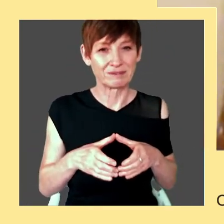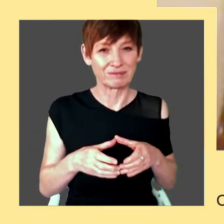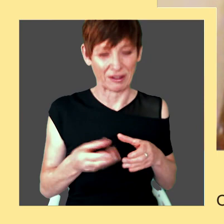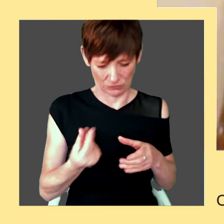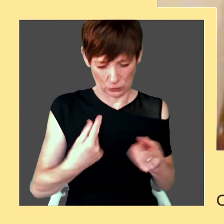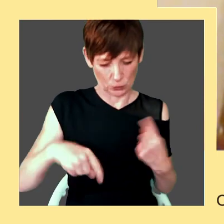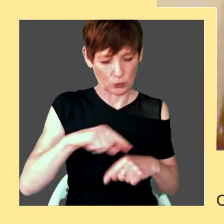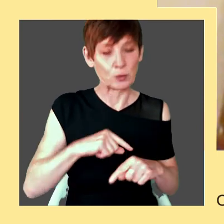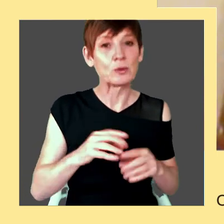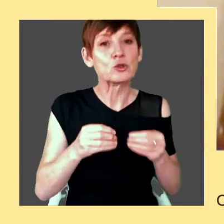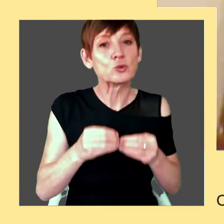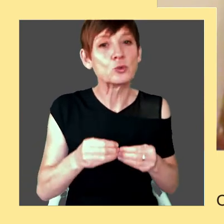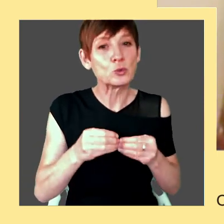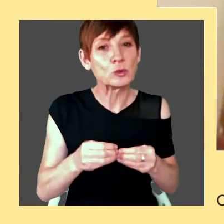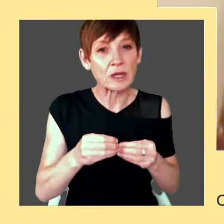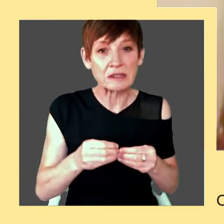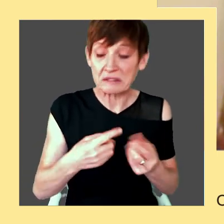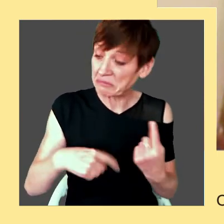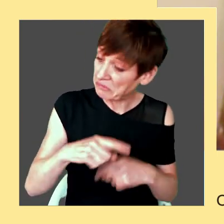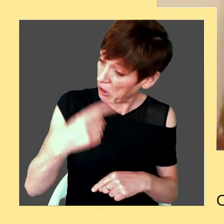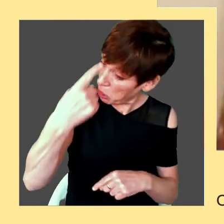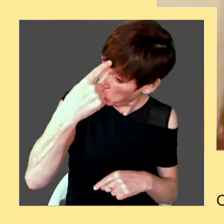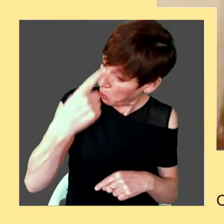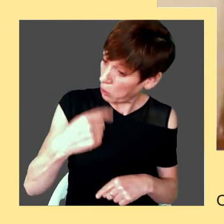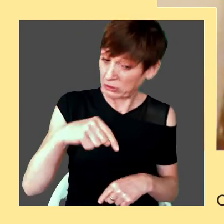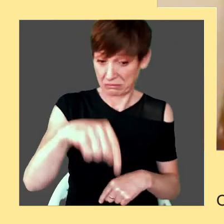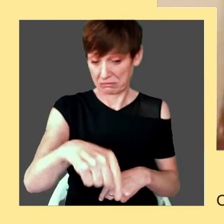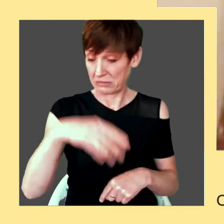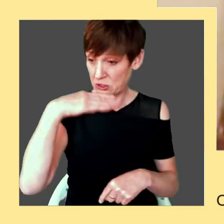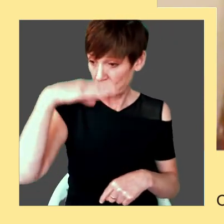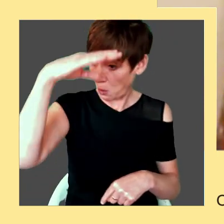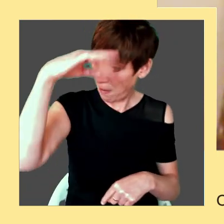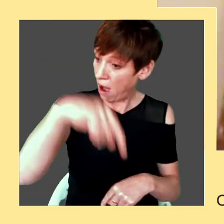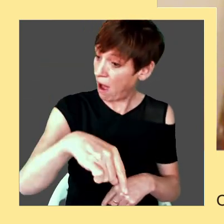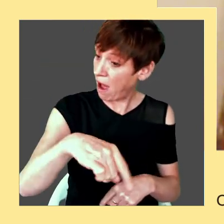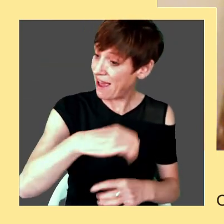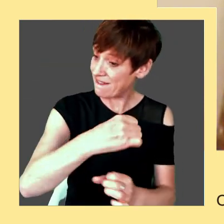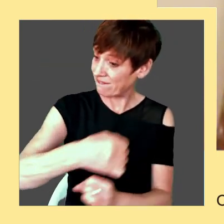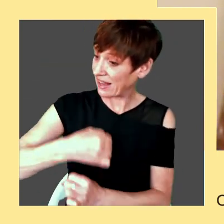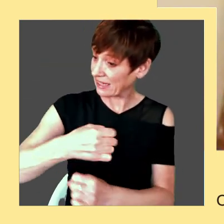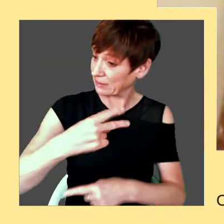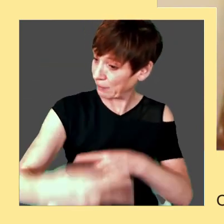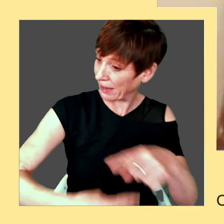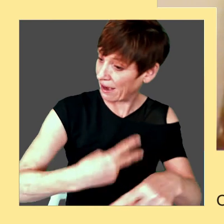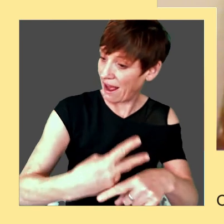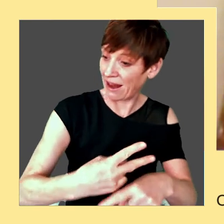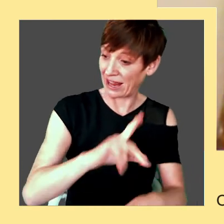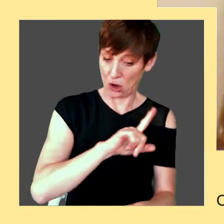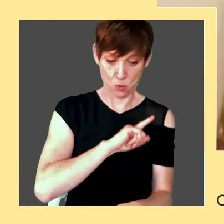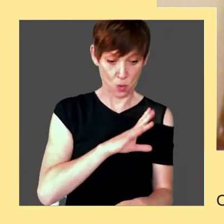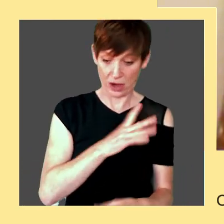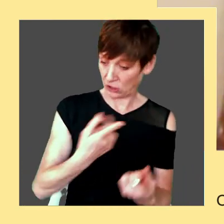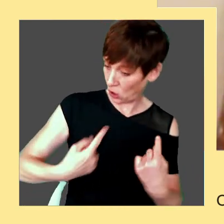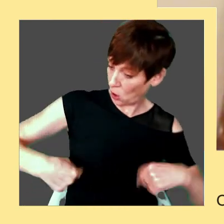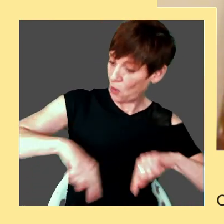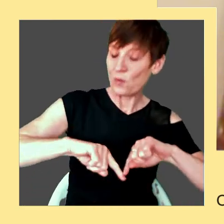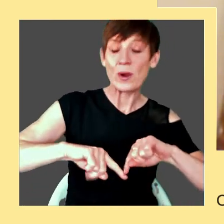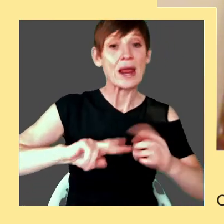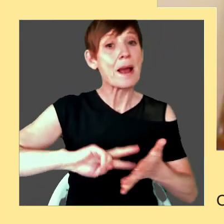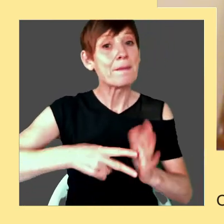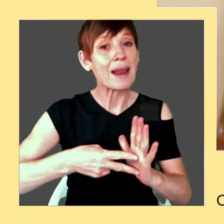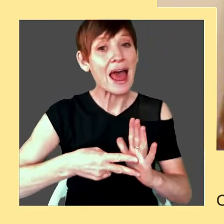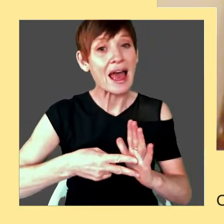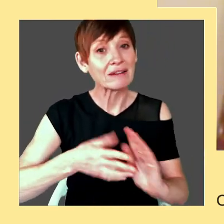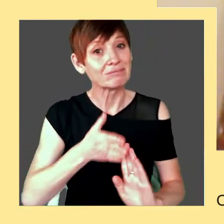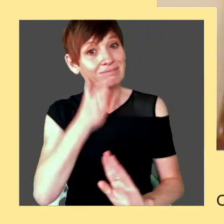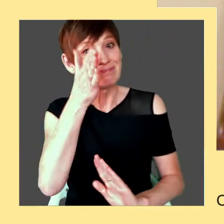students, and we said, this summer is going to be a Venice Biennale. let's have a plan and go to see